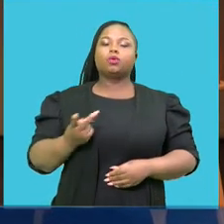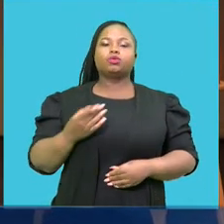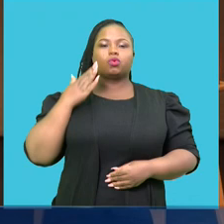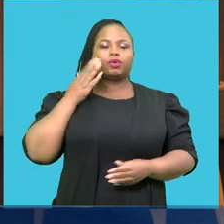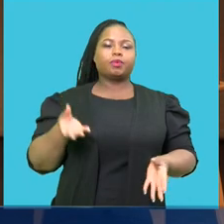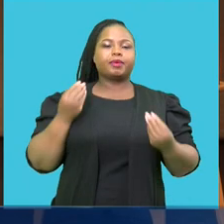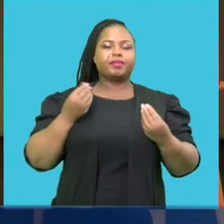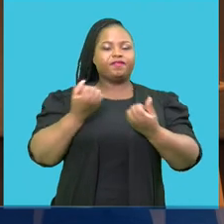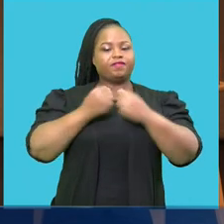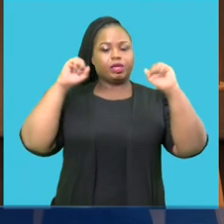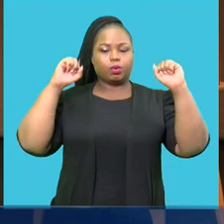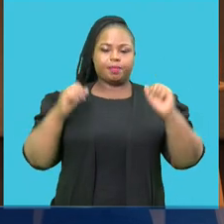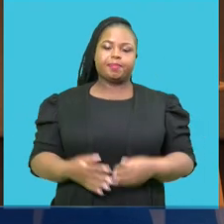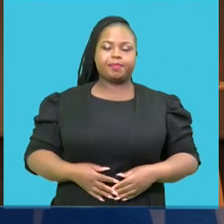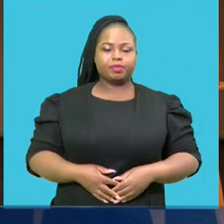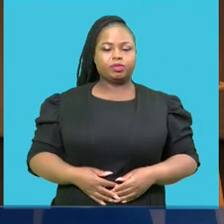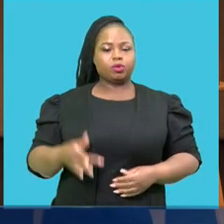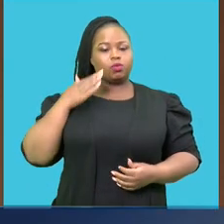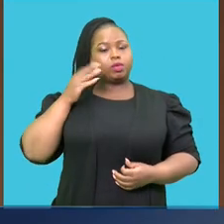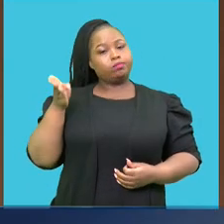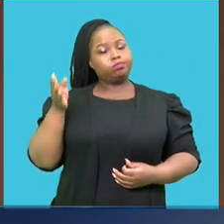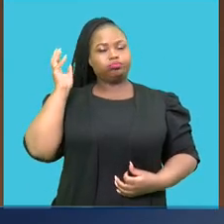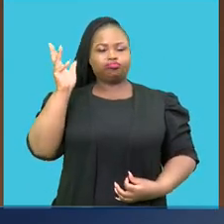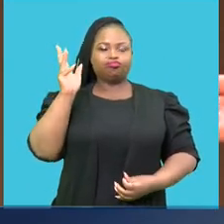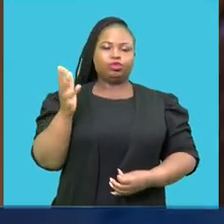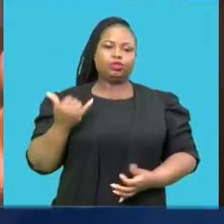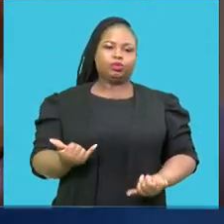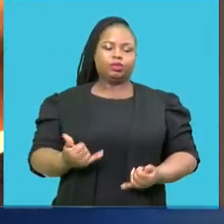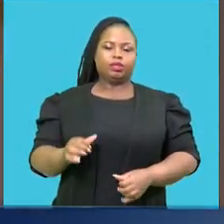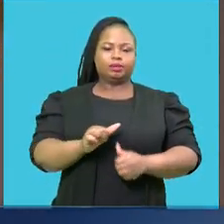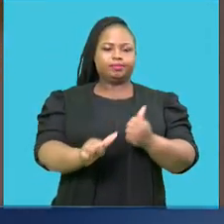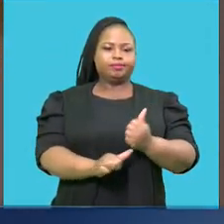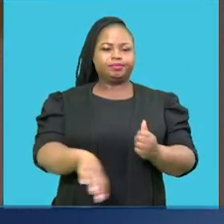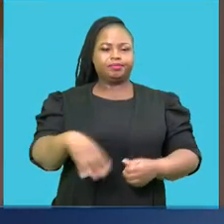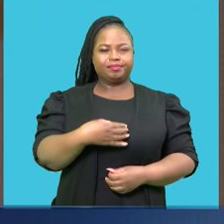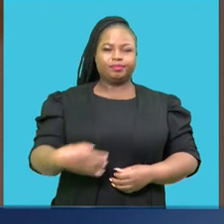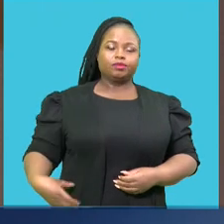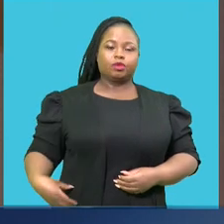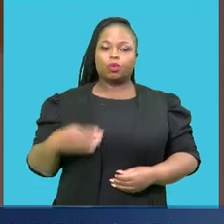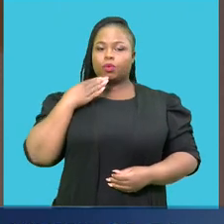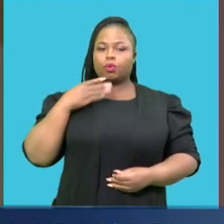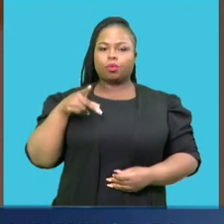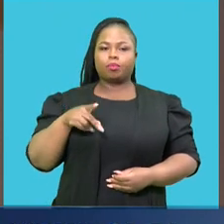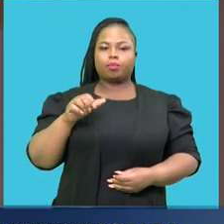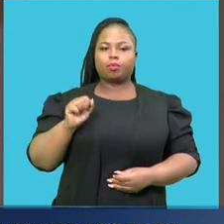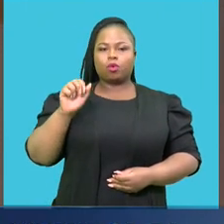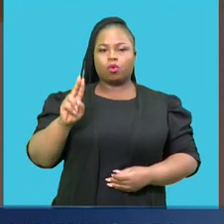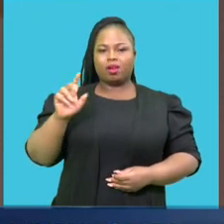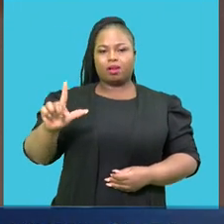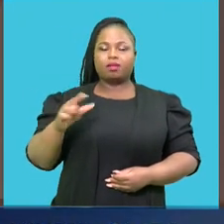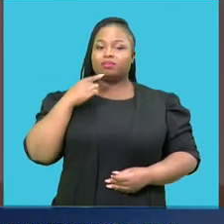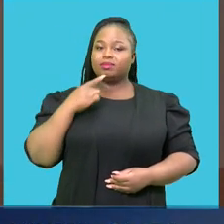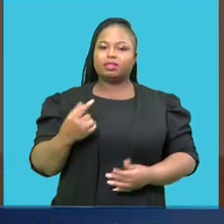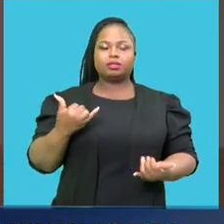inkulego Wabiatulage inkulumo yosugu na mshanje usage la menga melu Paul Mashadile Uweza uguti elagleli